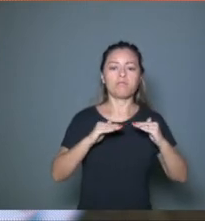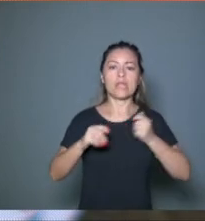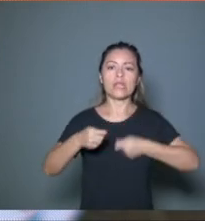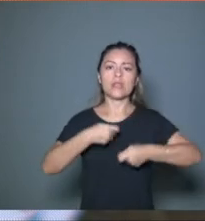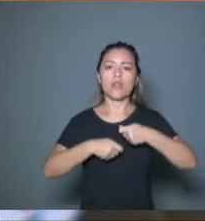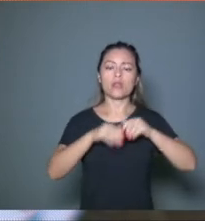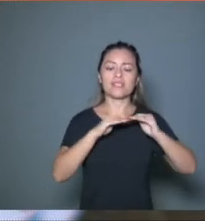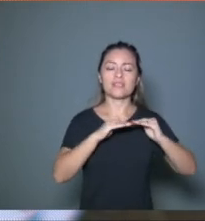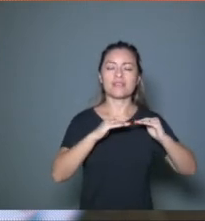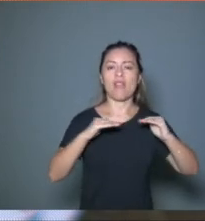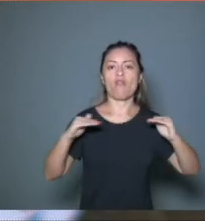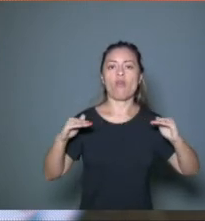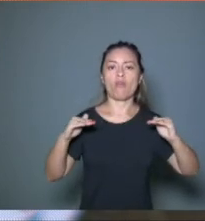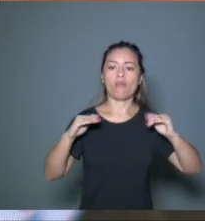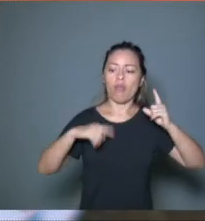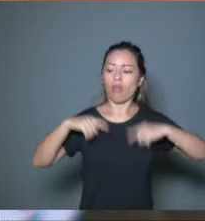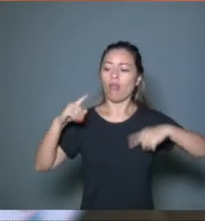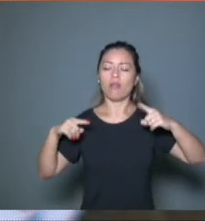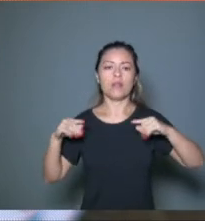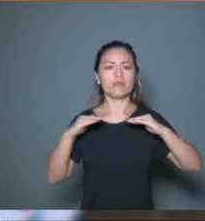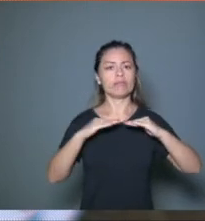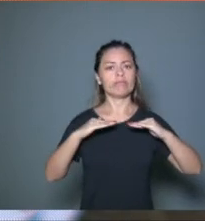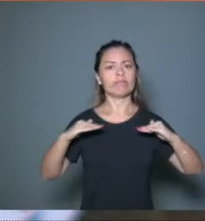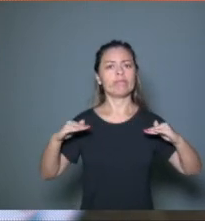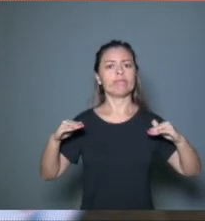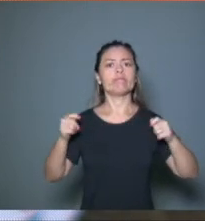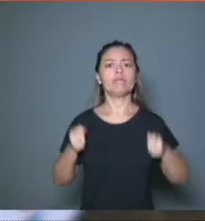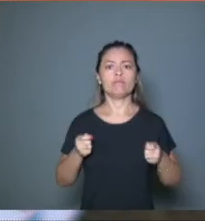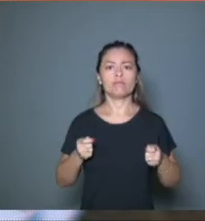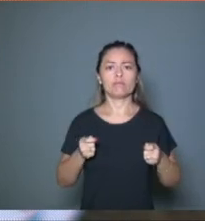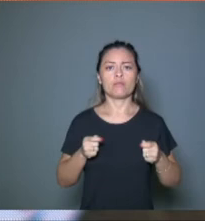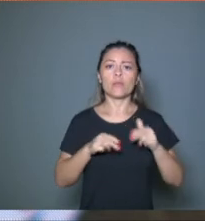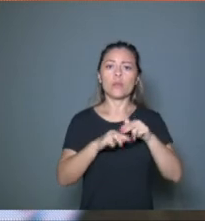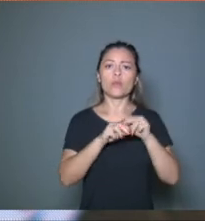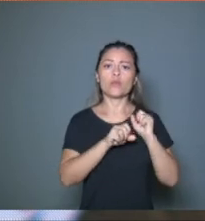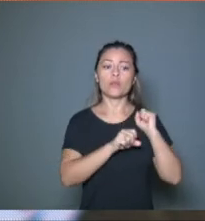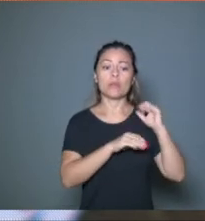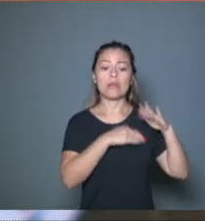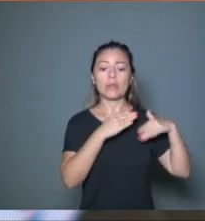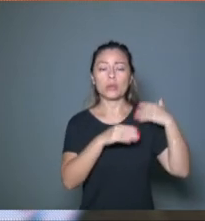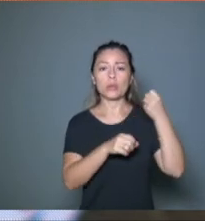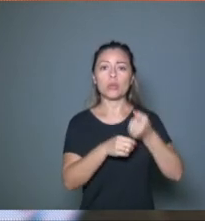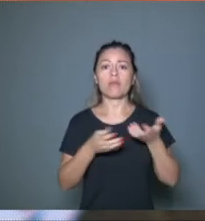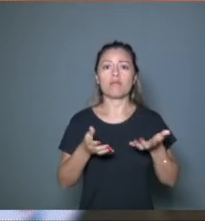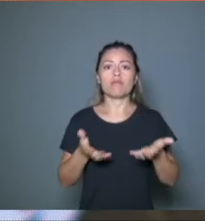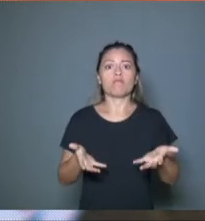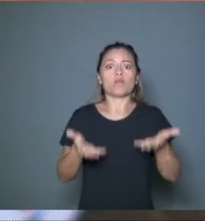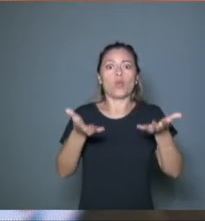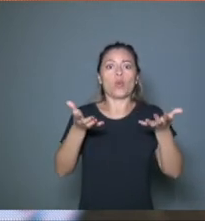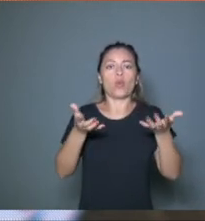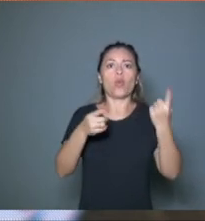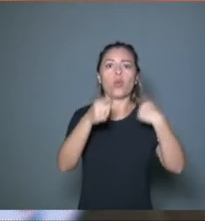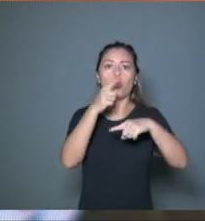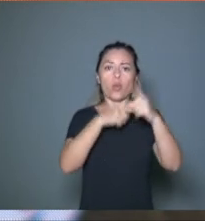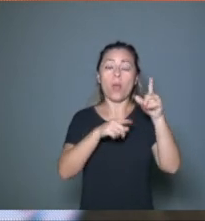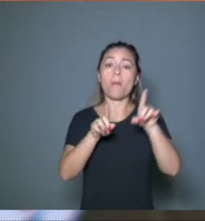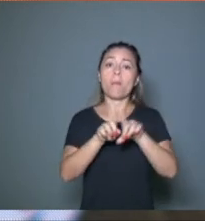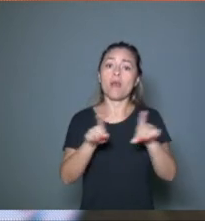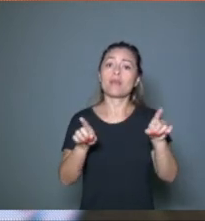owned land is convenient and brings more stability to our business. So in the future, in addition